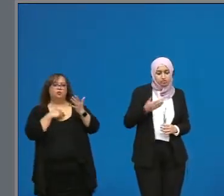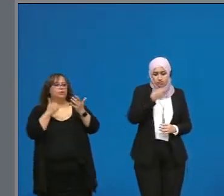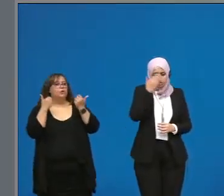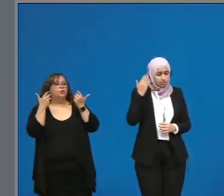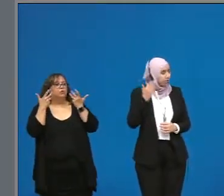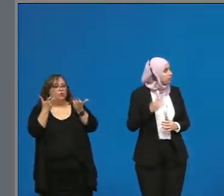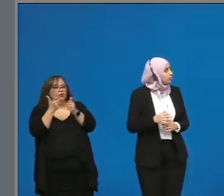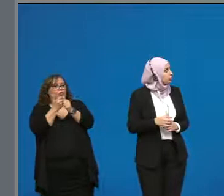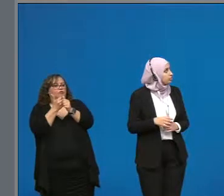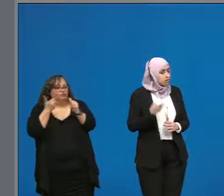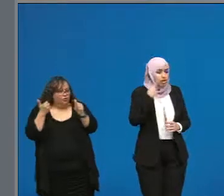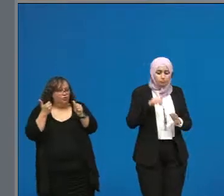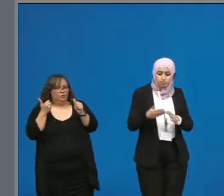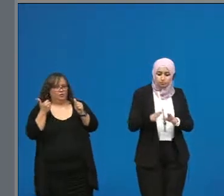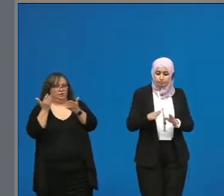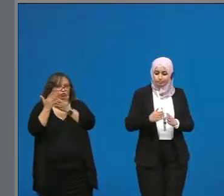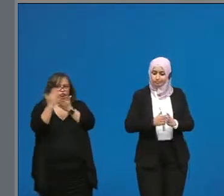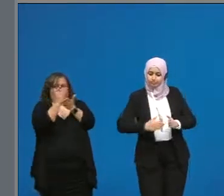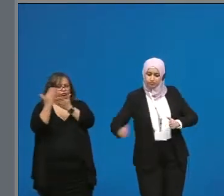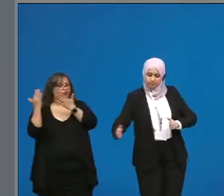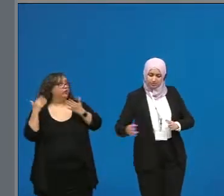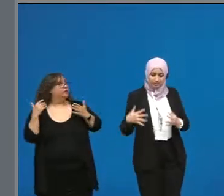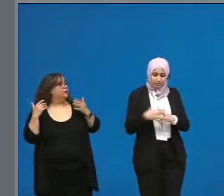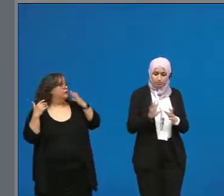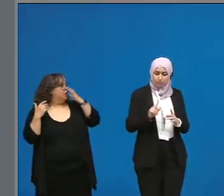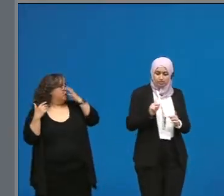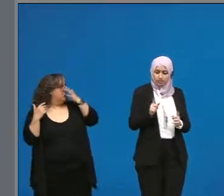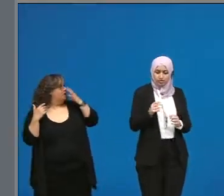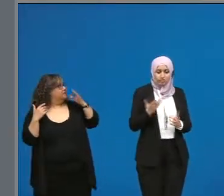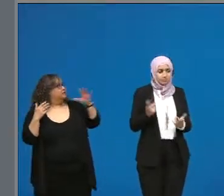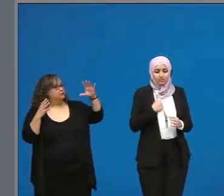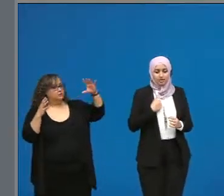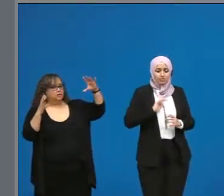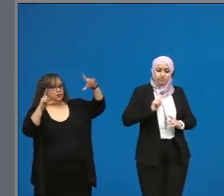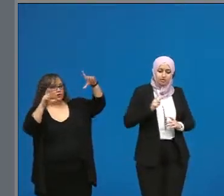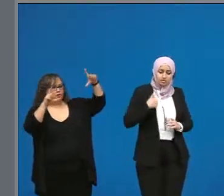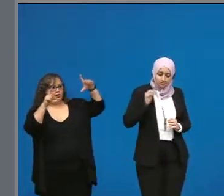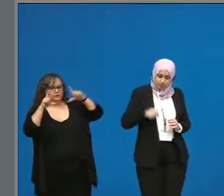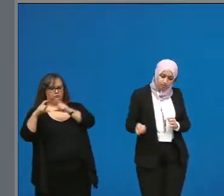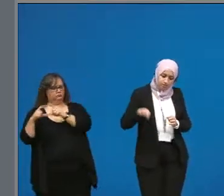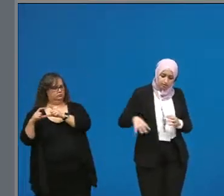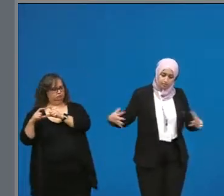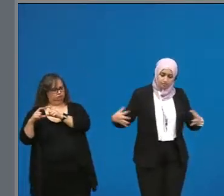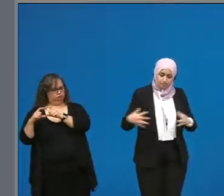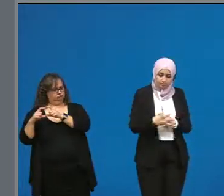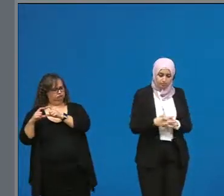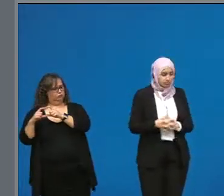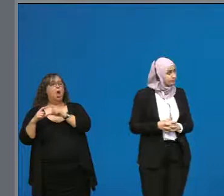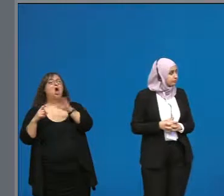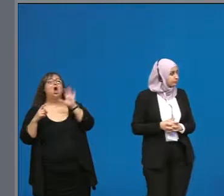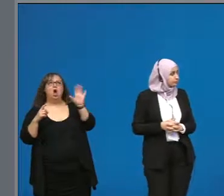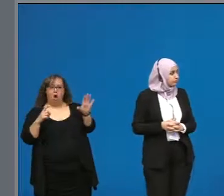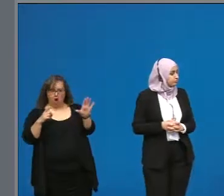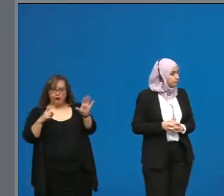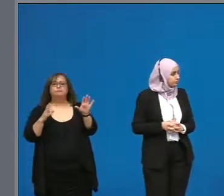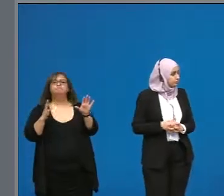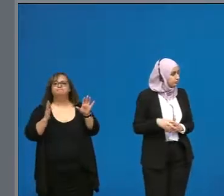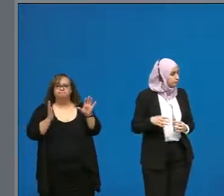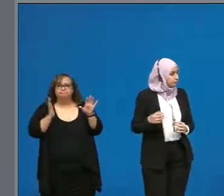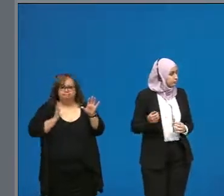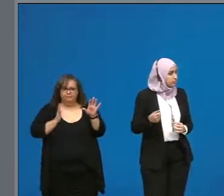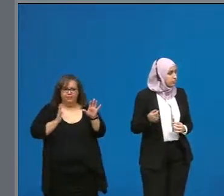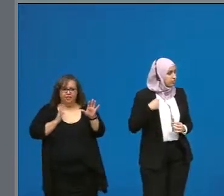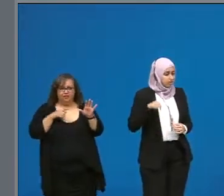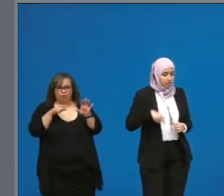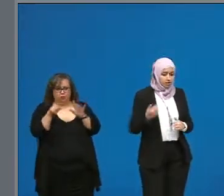can. But then perhaps we're starting to move to a segregation point. So we're starting to say, right, well, now what we're doing is we're taking those pupils